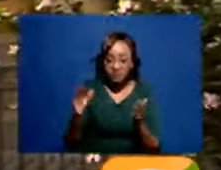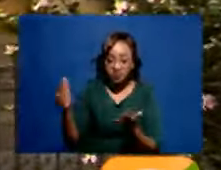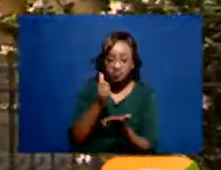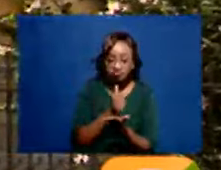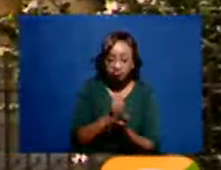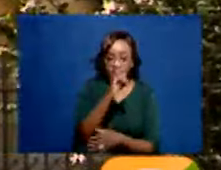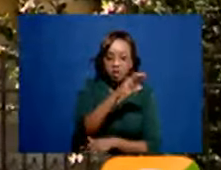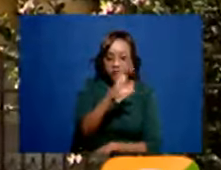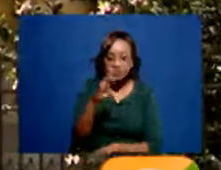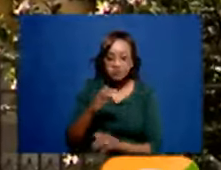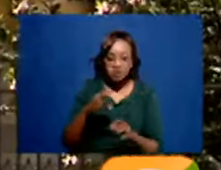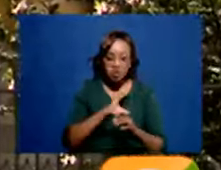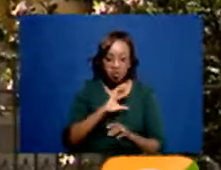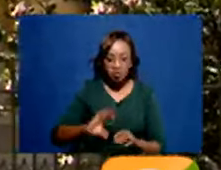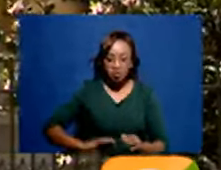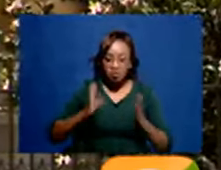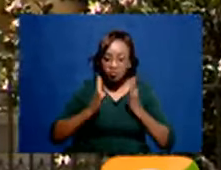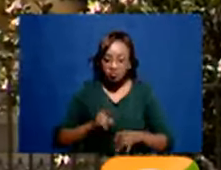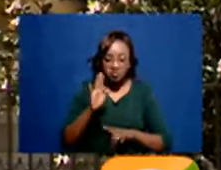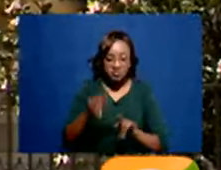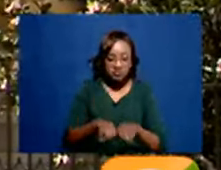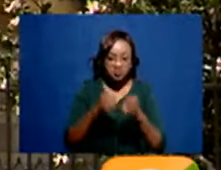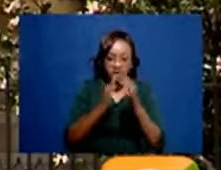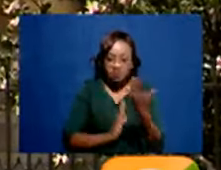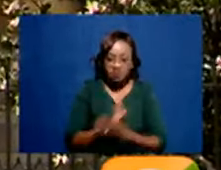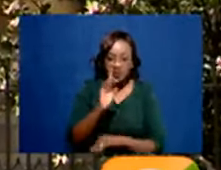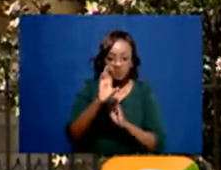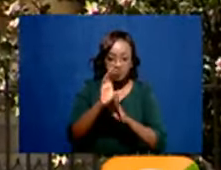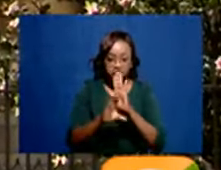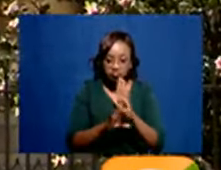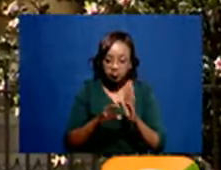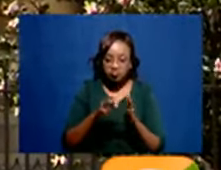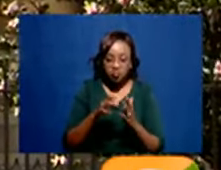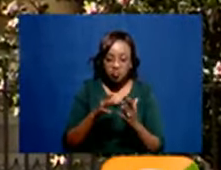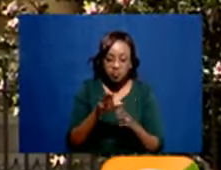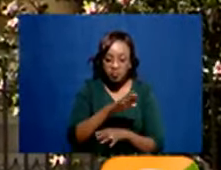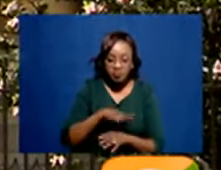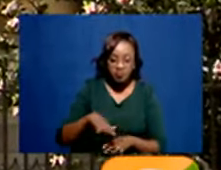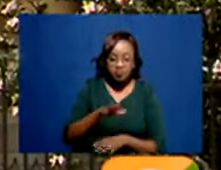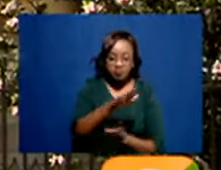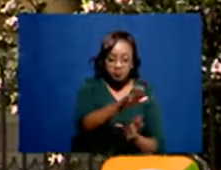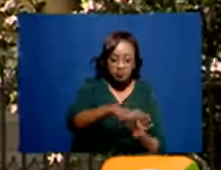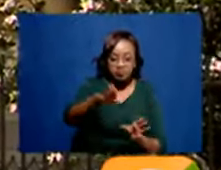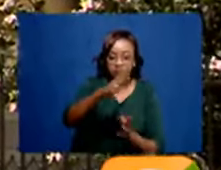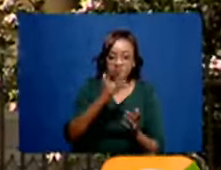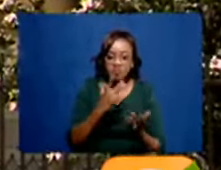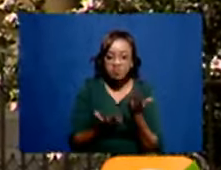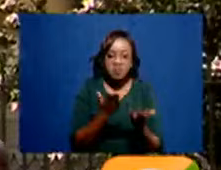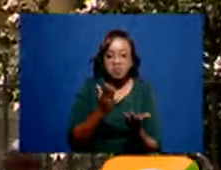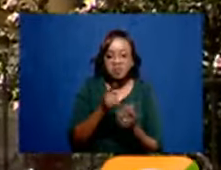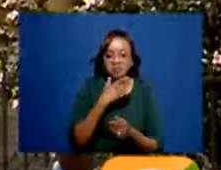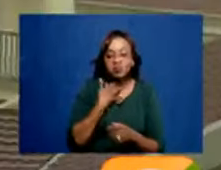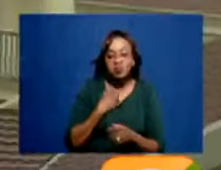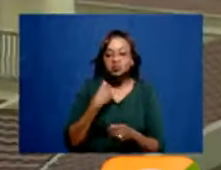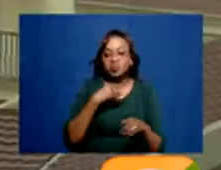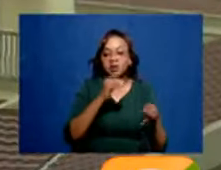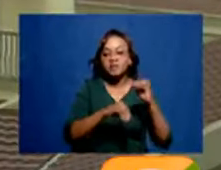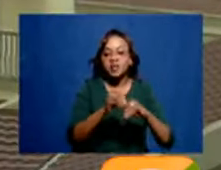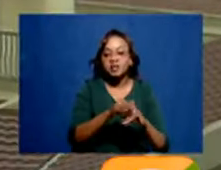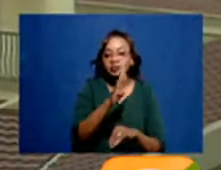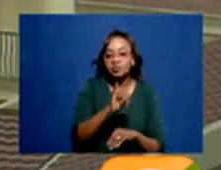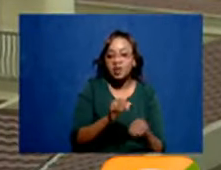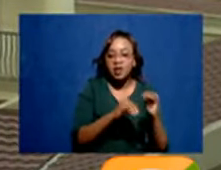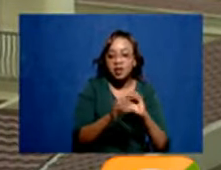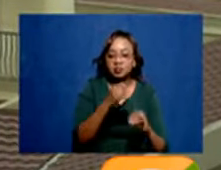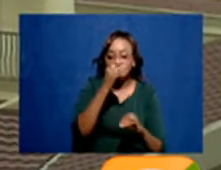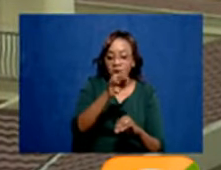in time had violated the rights of constituents who were to hold by-elections, for instance, Banisa constituency. The MP